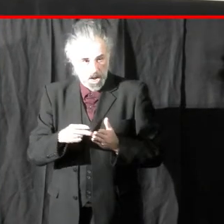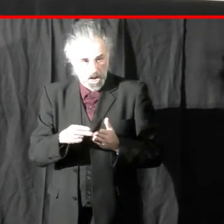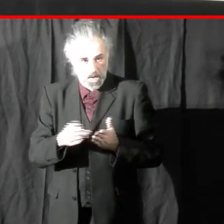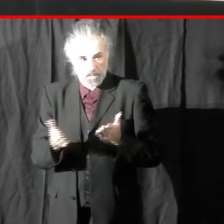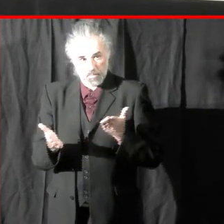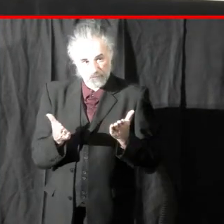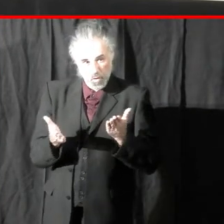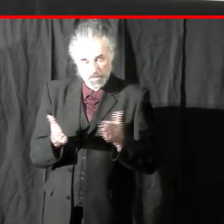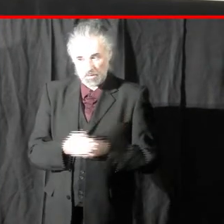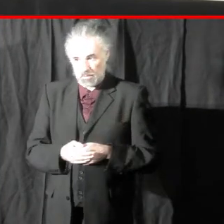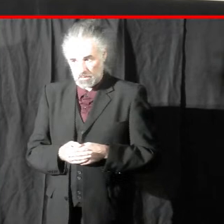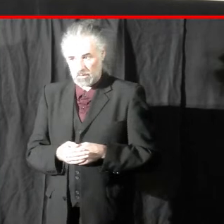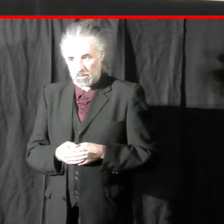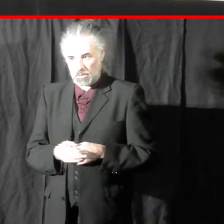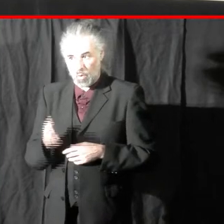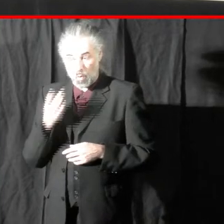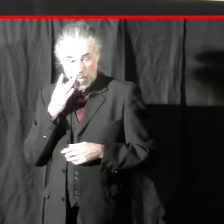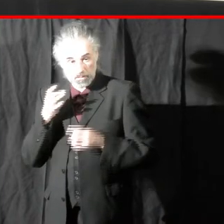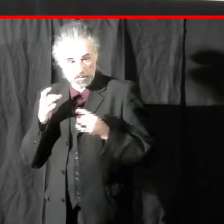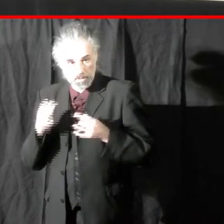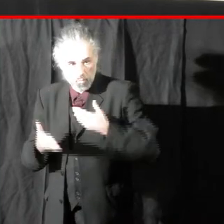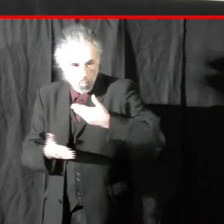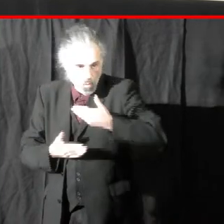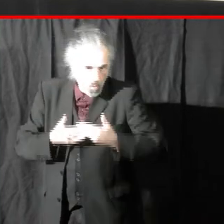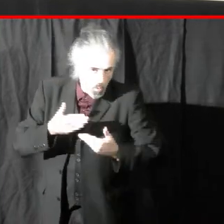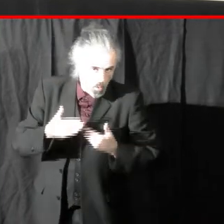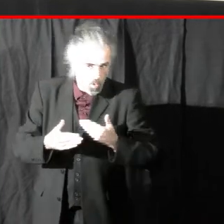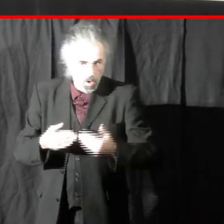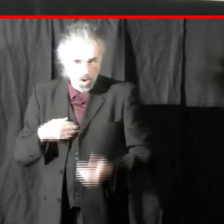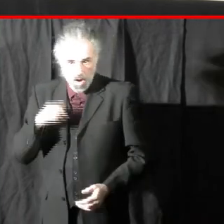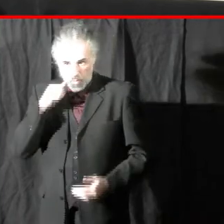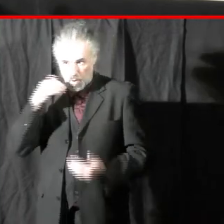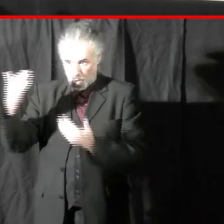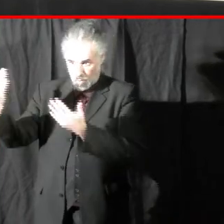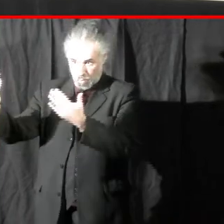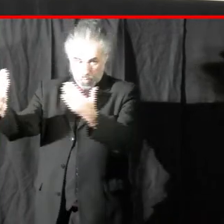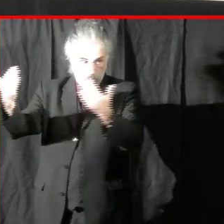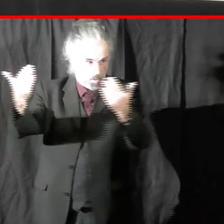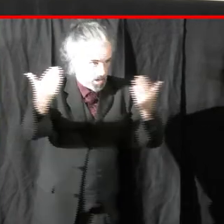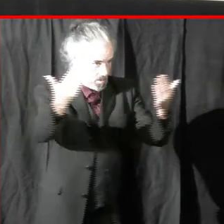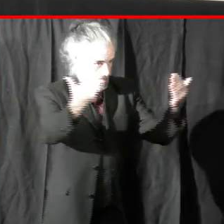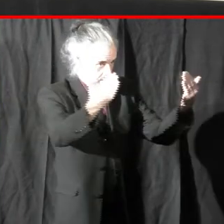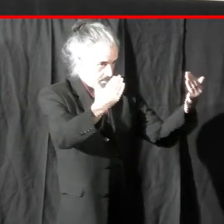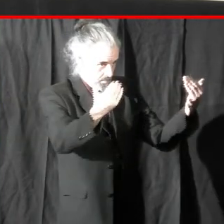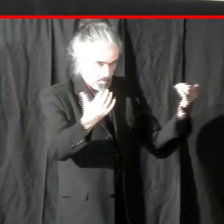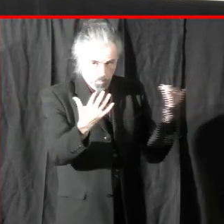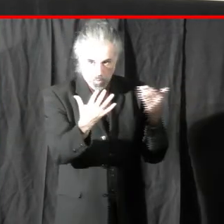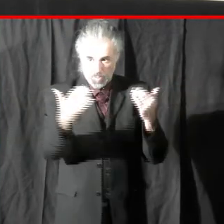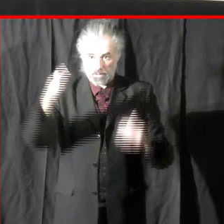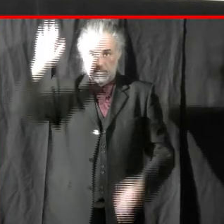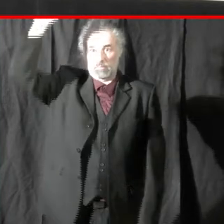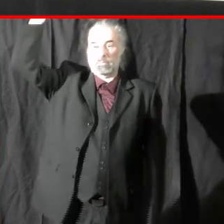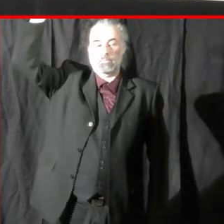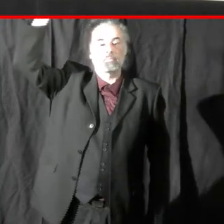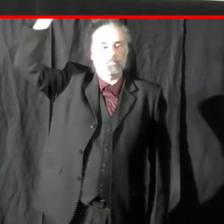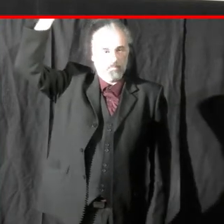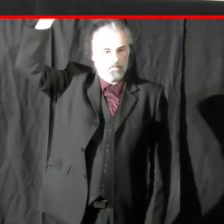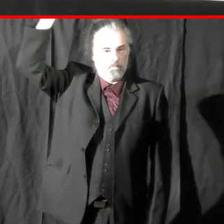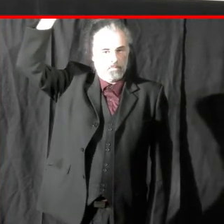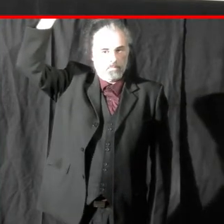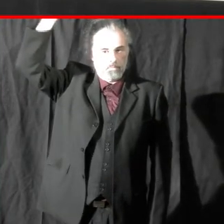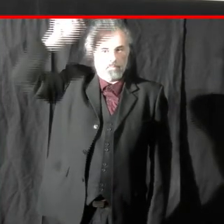And as the scene plays out, I'm going to welcome my live audience to put a hand up and say,